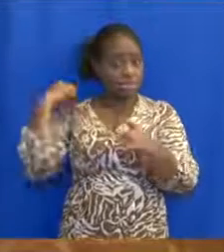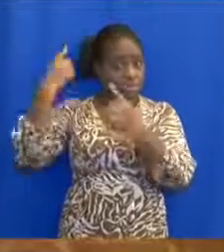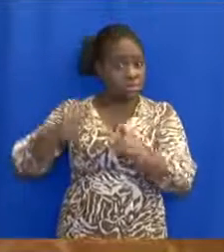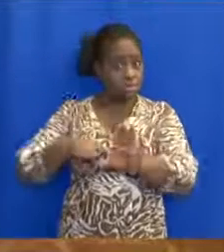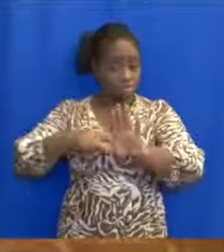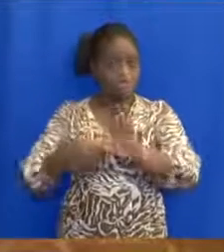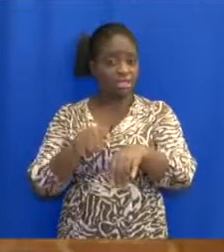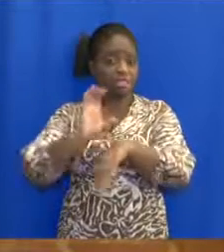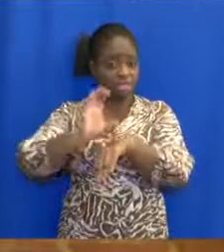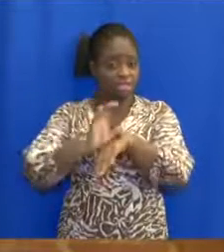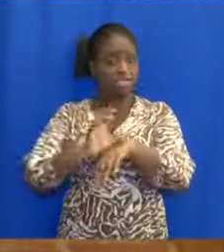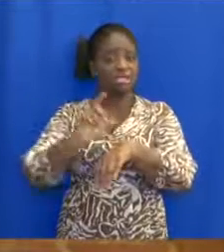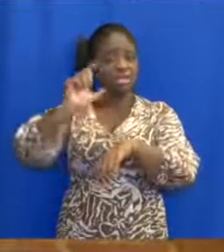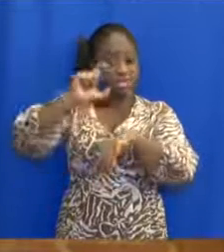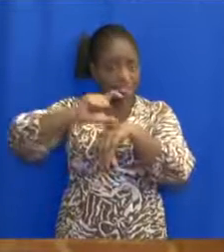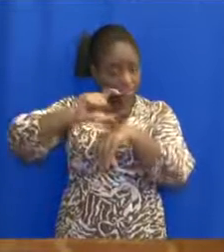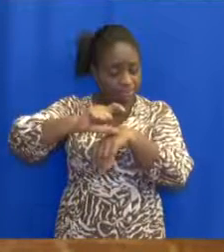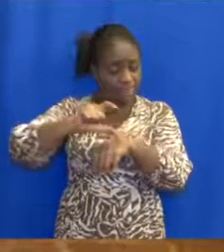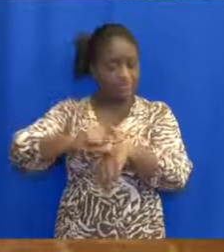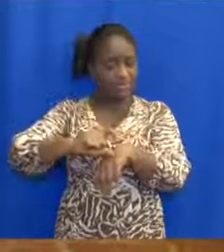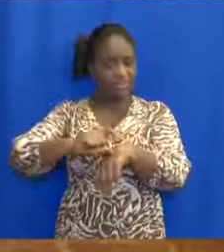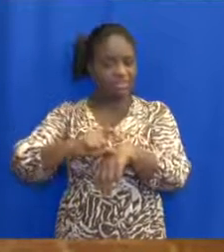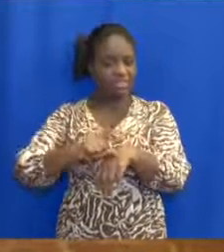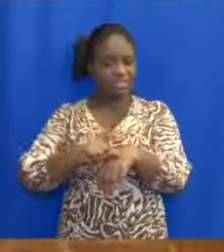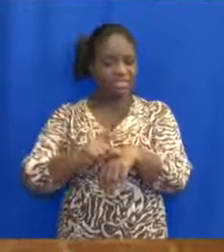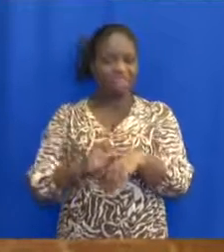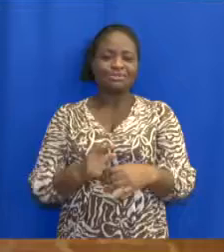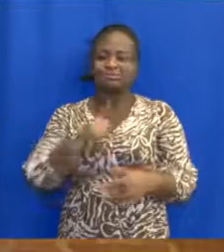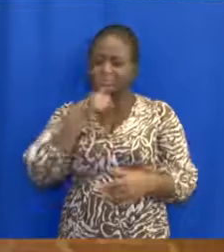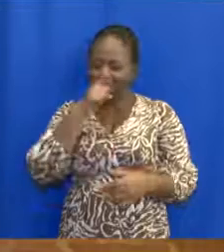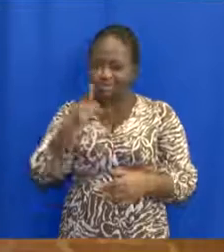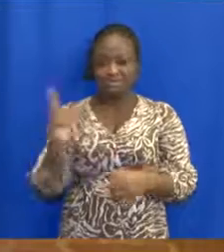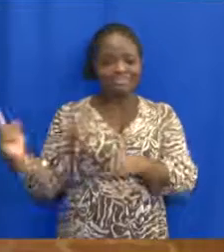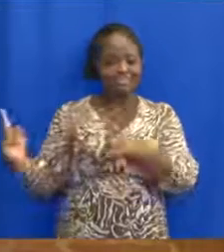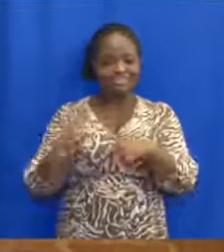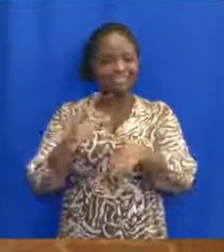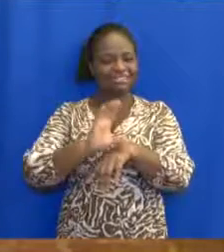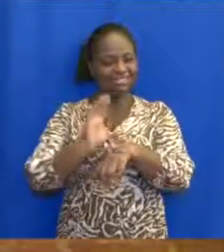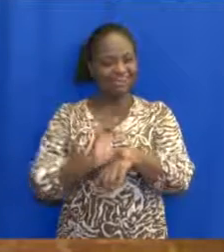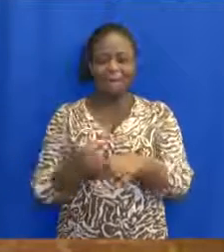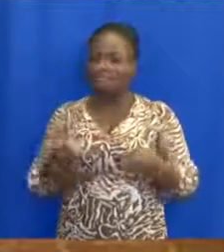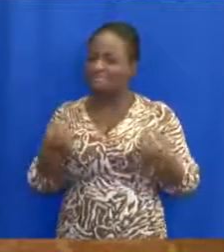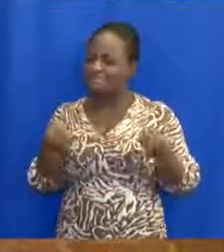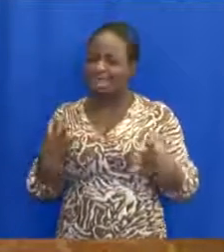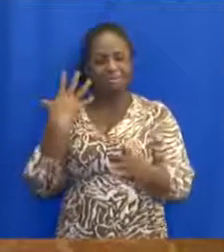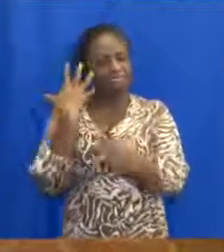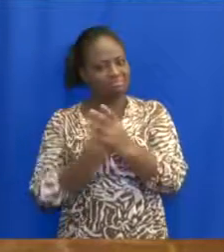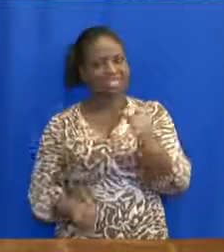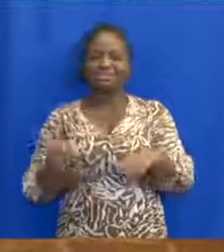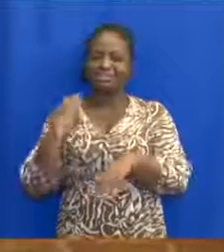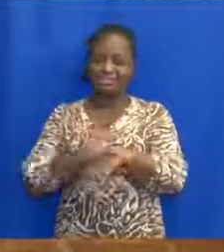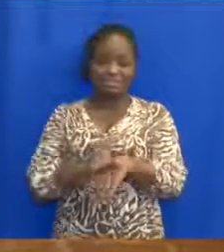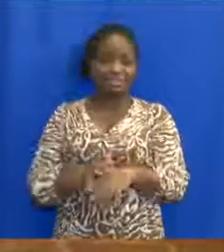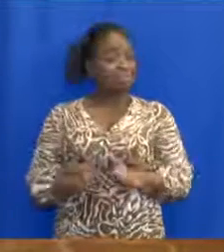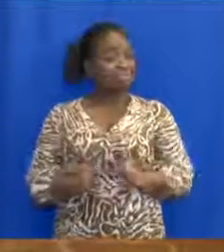their services. I've sorely missed going to church, as I'm sure many others have.